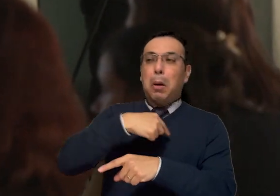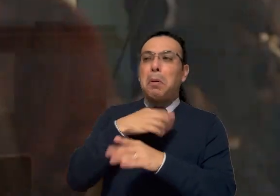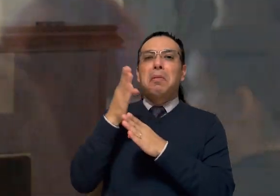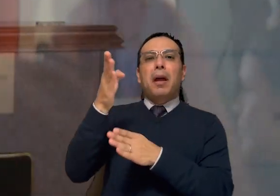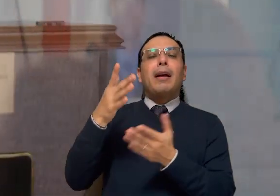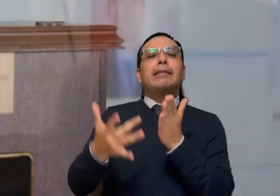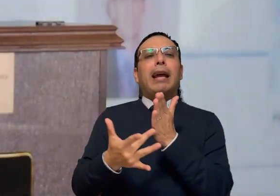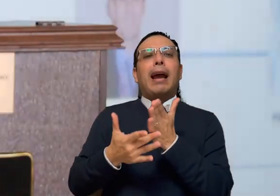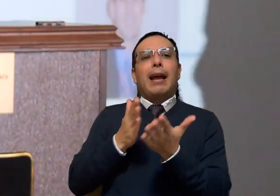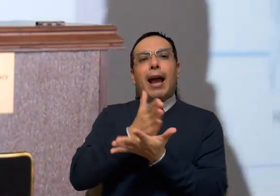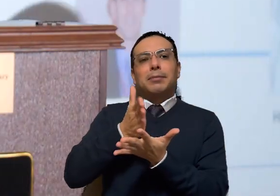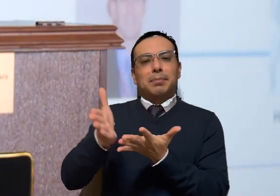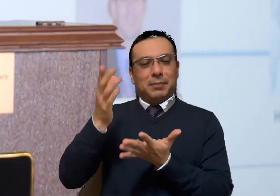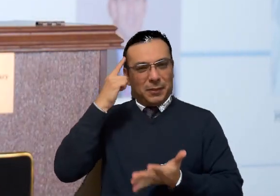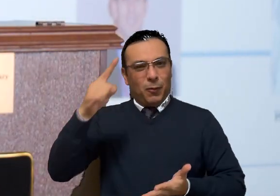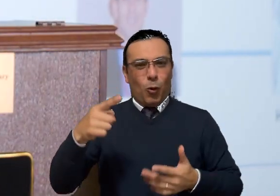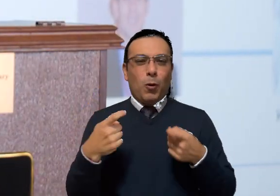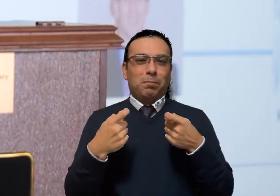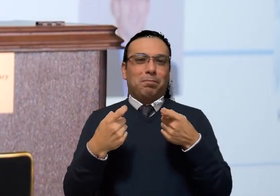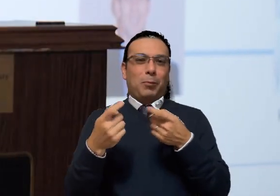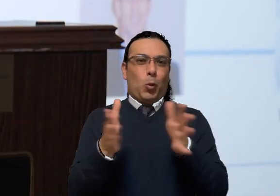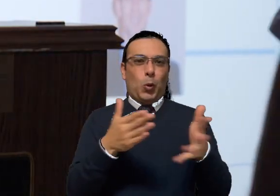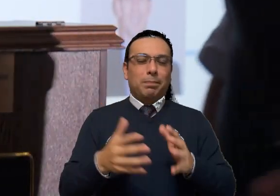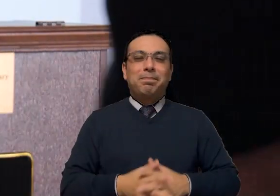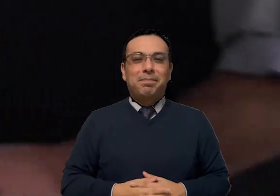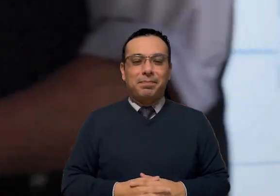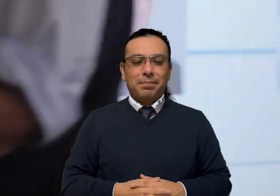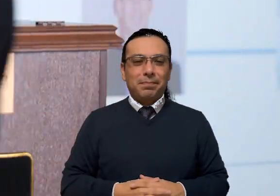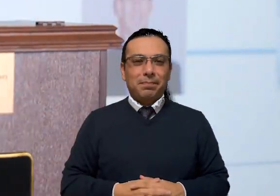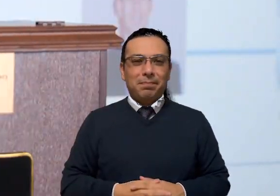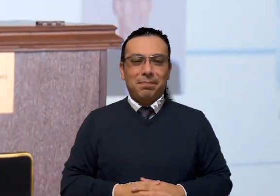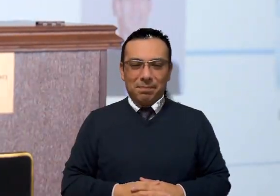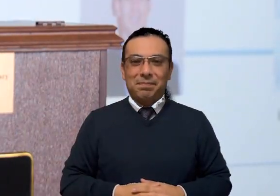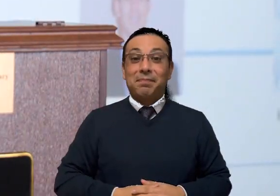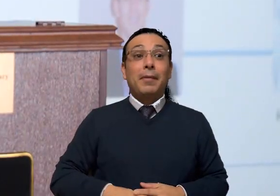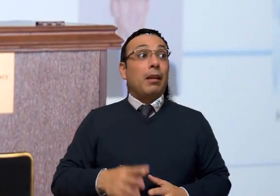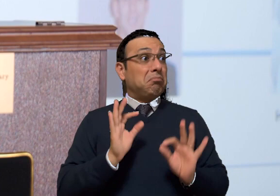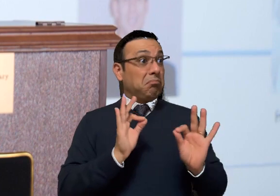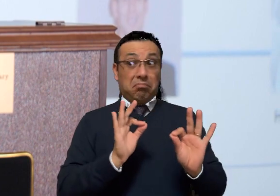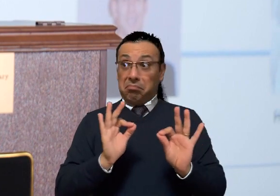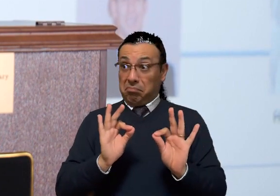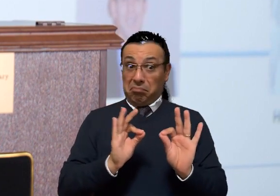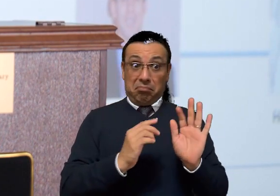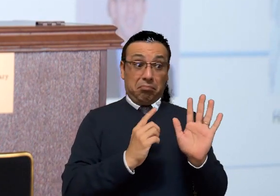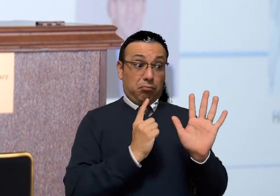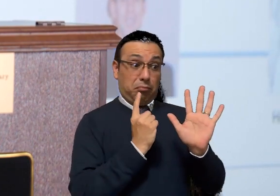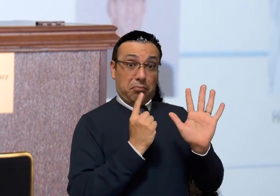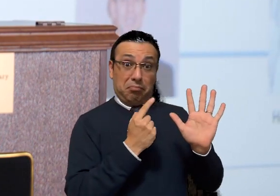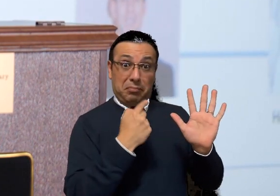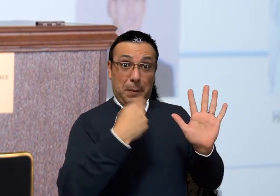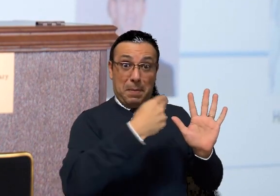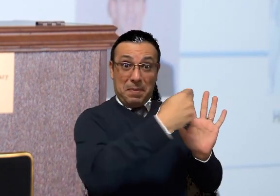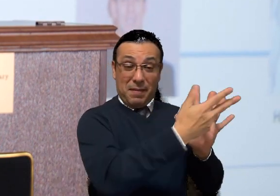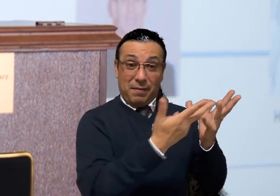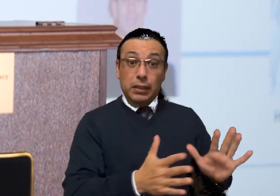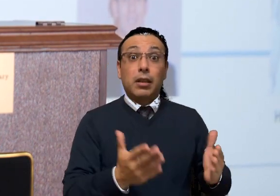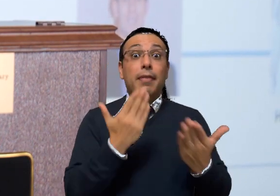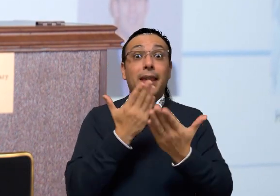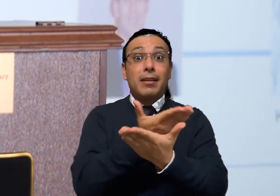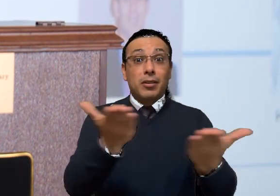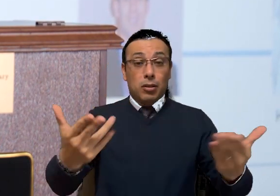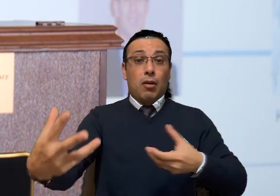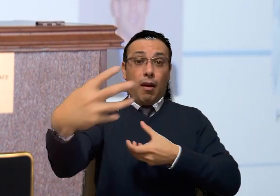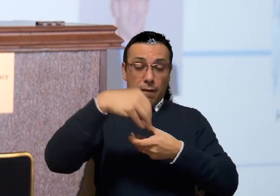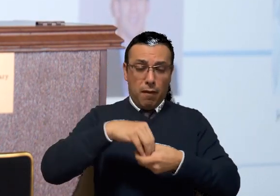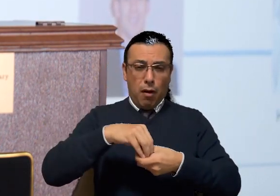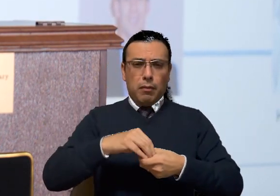Okay, so that's everyone. Thank you, everyone, and thank you for joining tonight to be here for the community to answer any questions they might have.